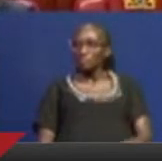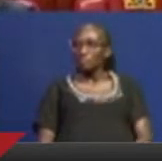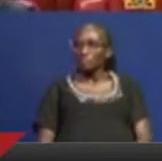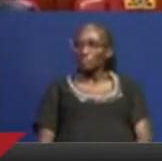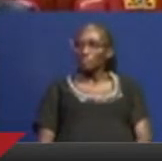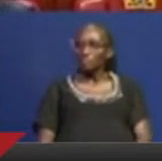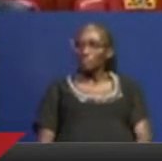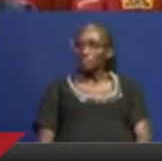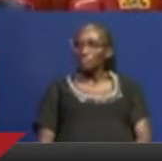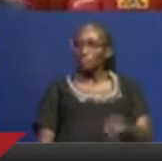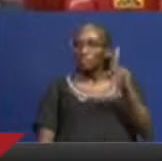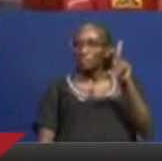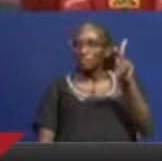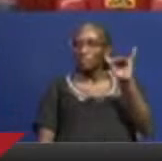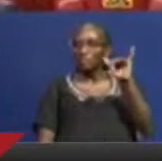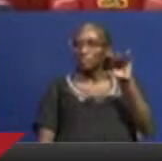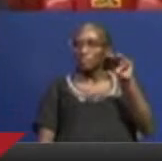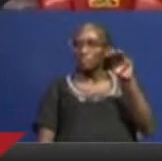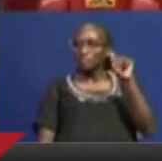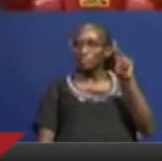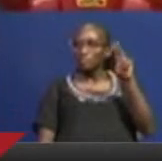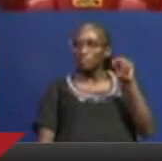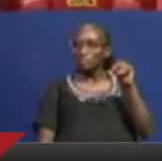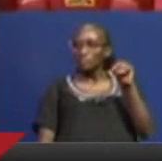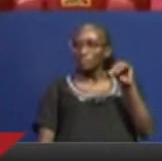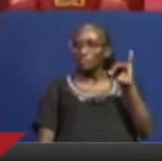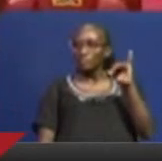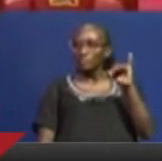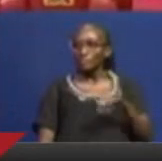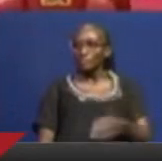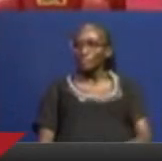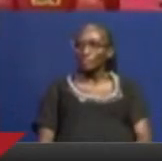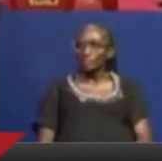Kikuyu Kimani Ichungwa.